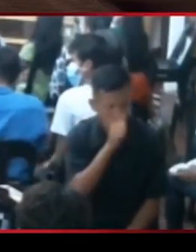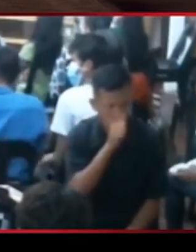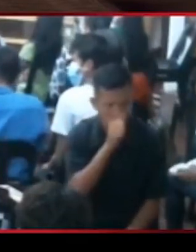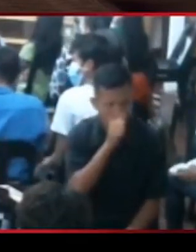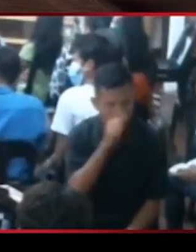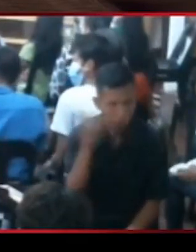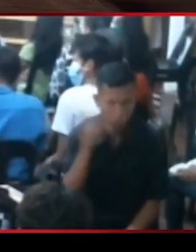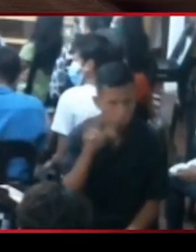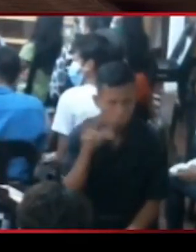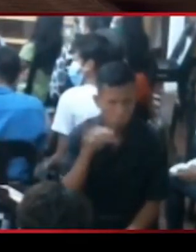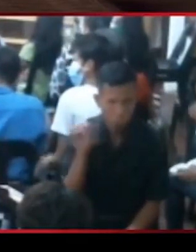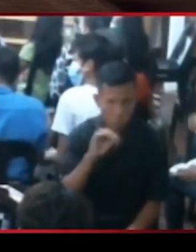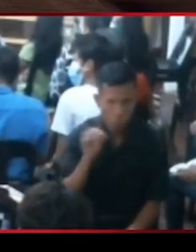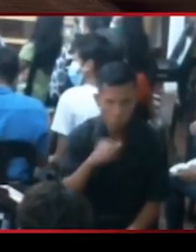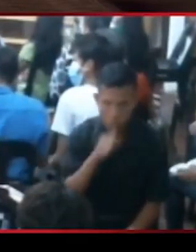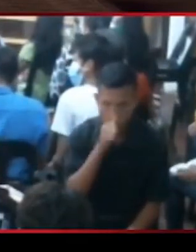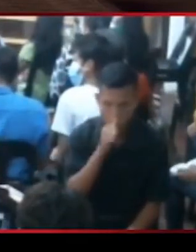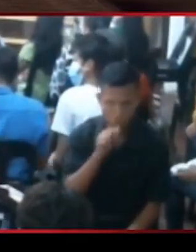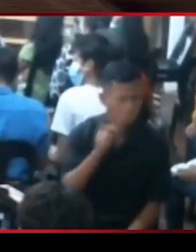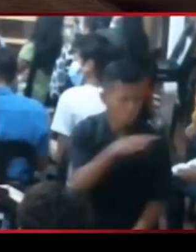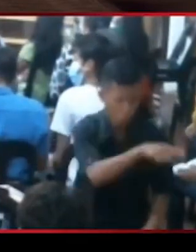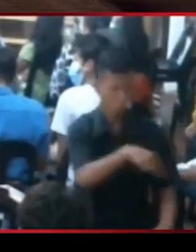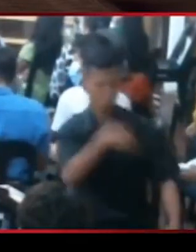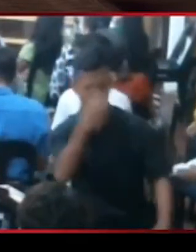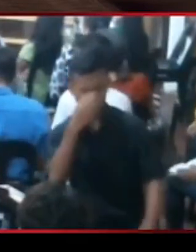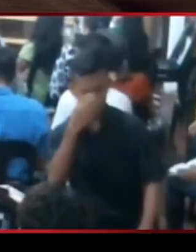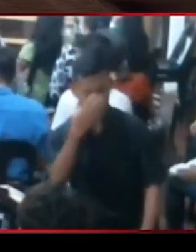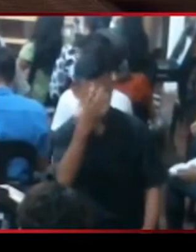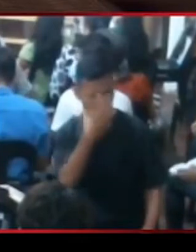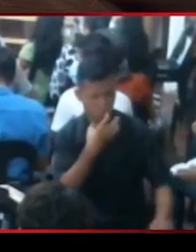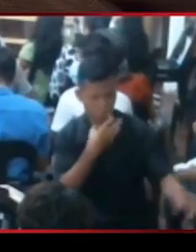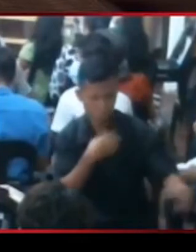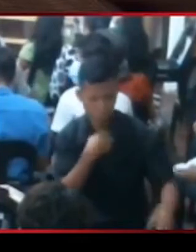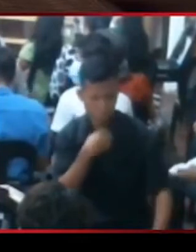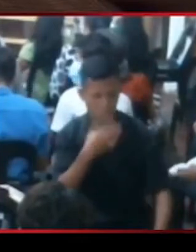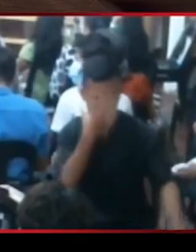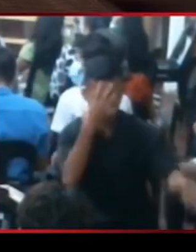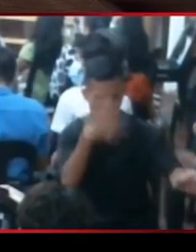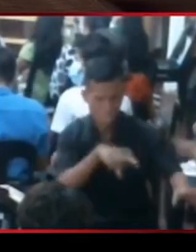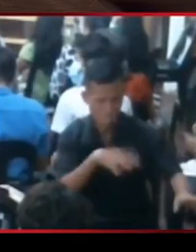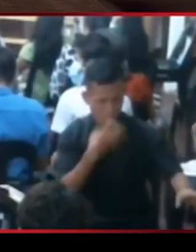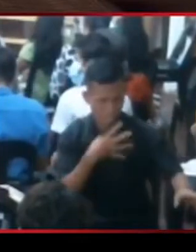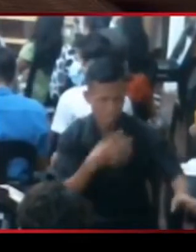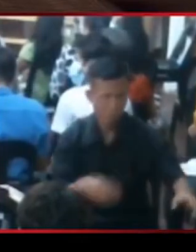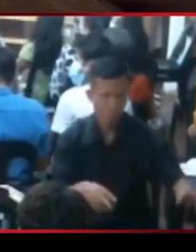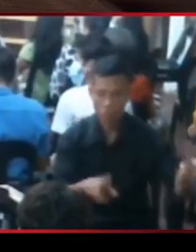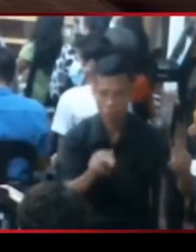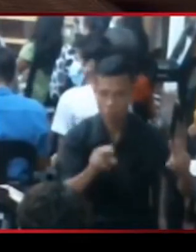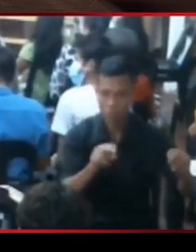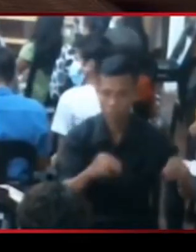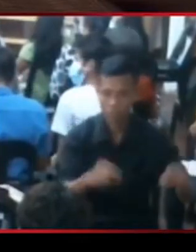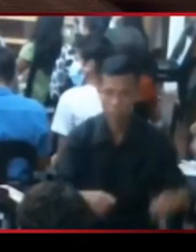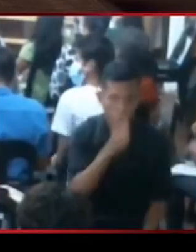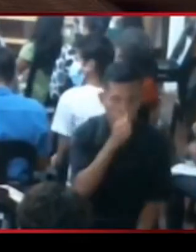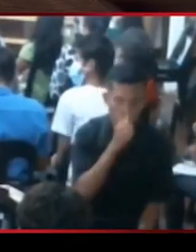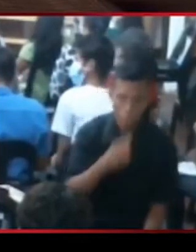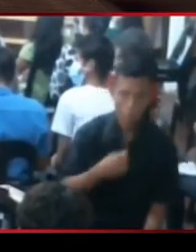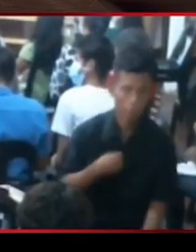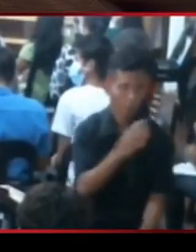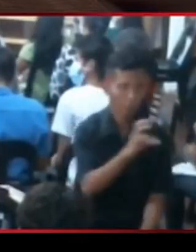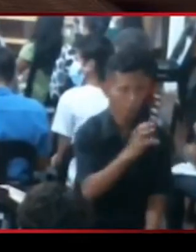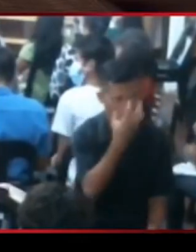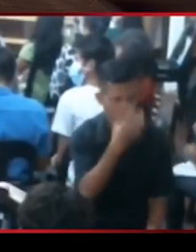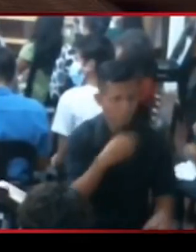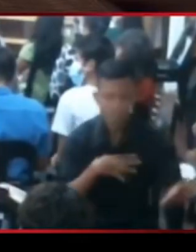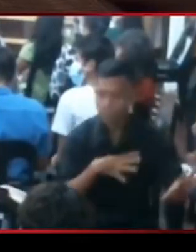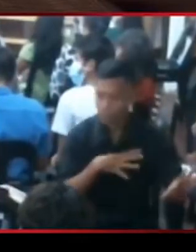you don't have to apologize to anybody but God if you think aught of somebody. I've been